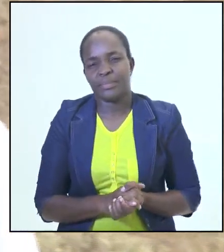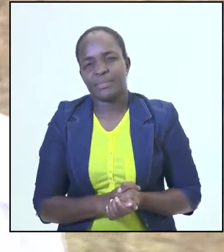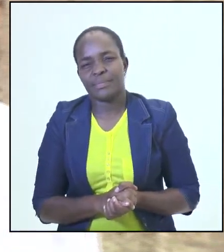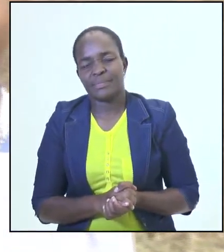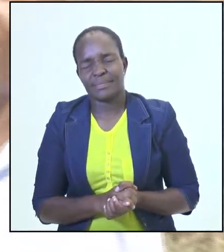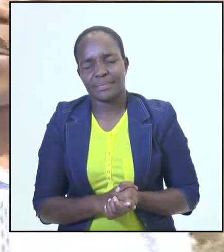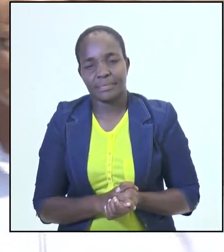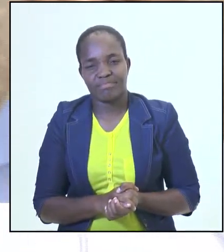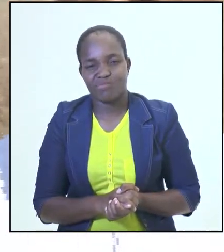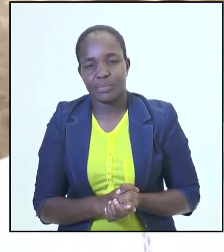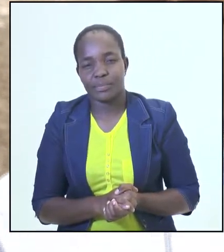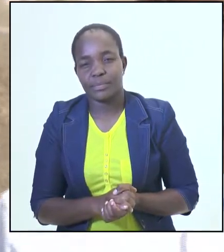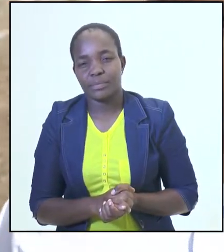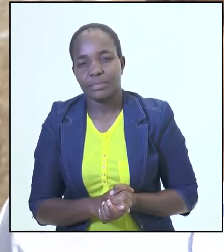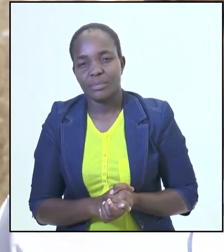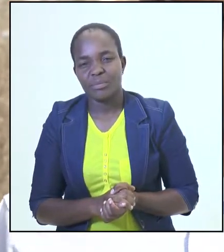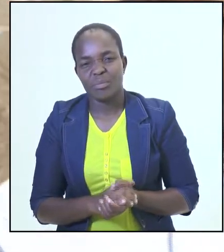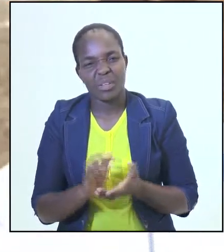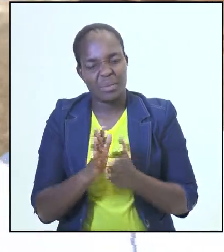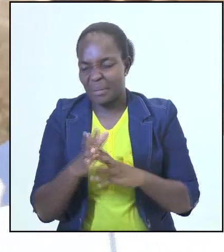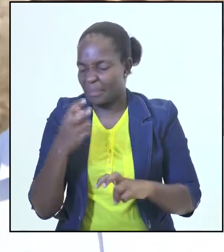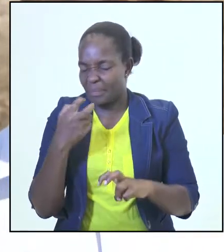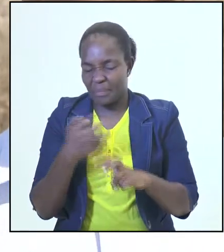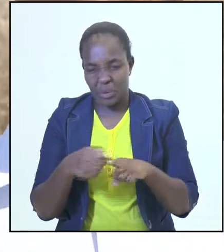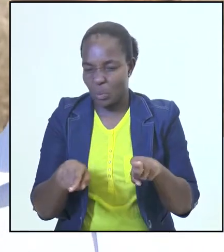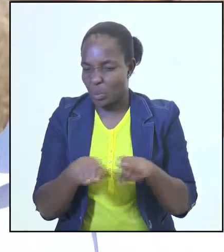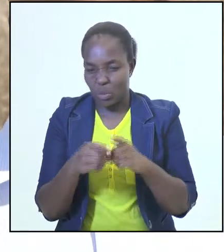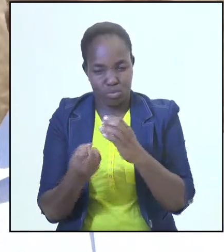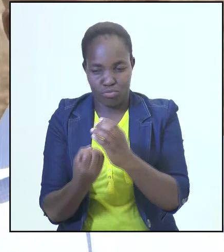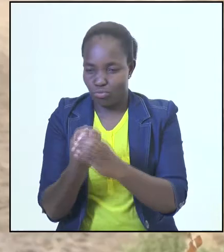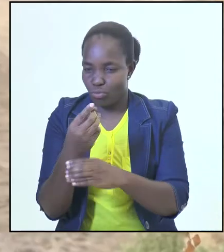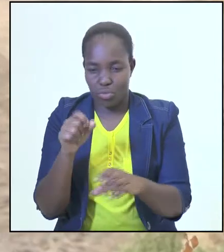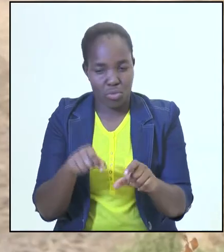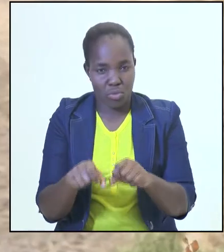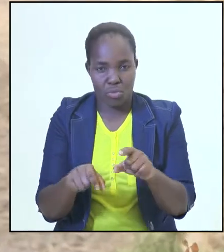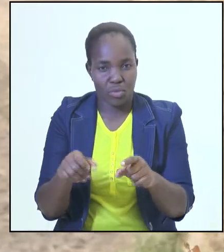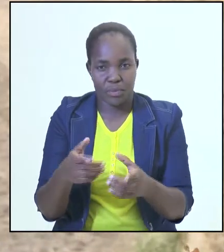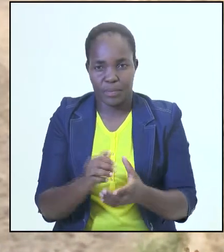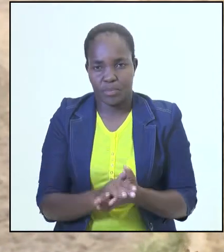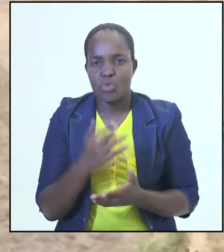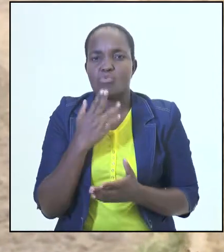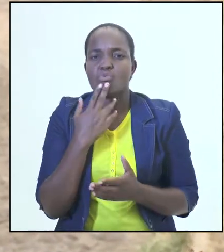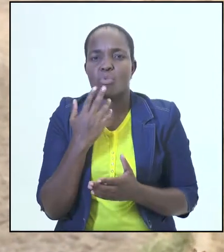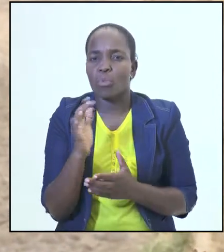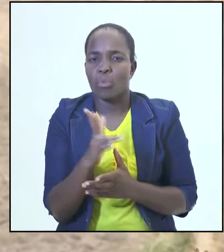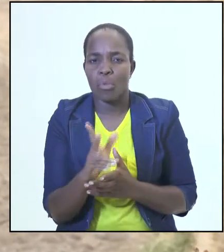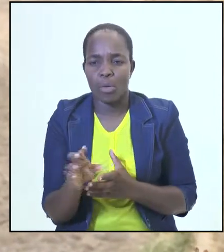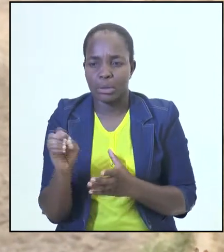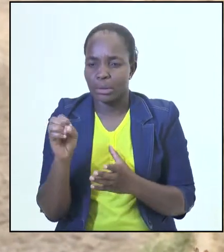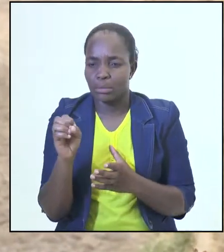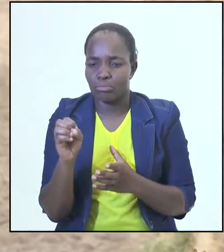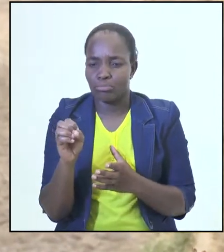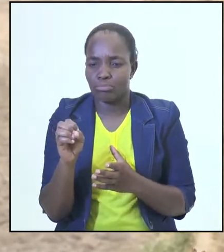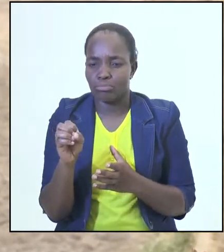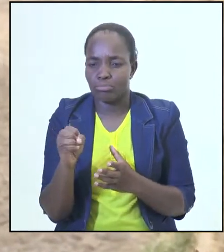Yeah. It would be difficult to grow a vegetable garden here anyway. I mean, who would water it? I mean, and look at all these